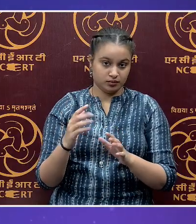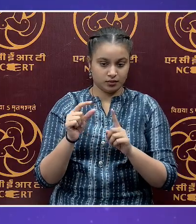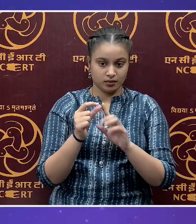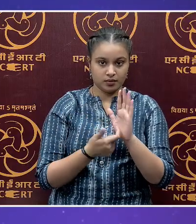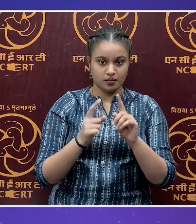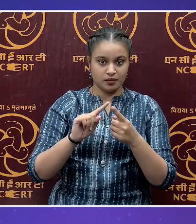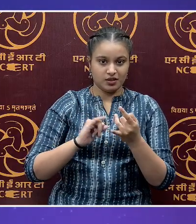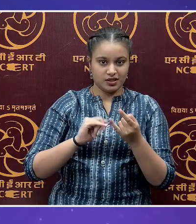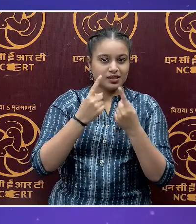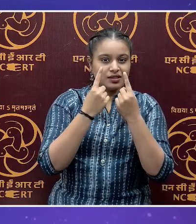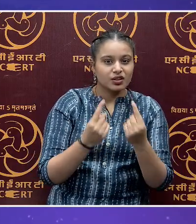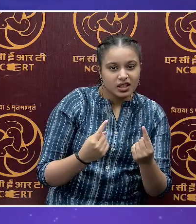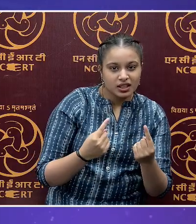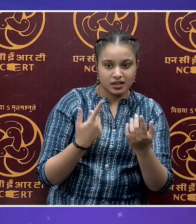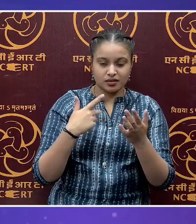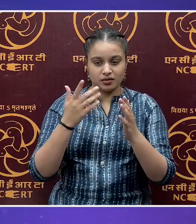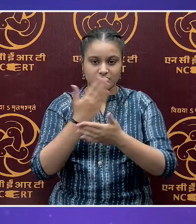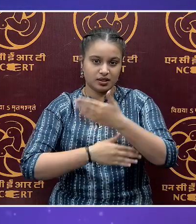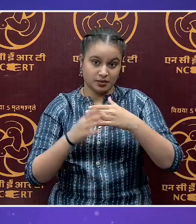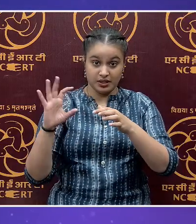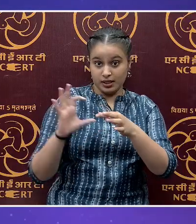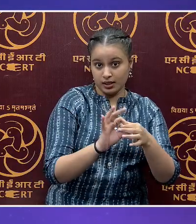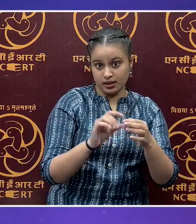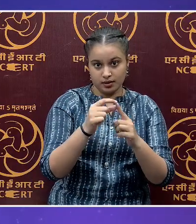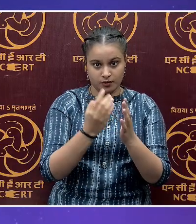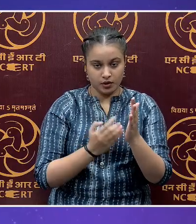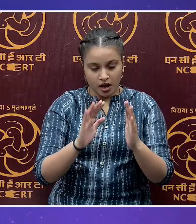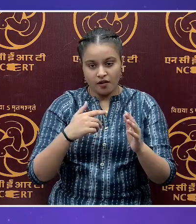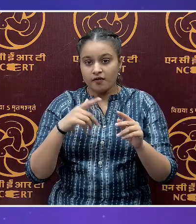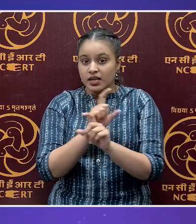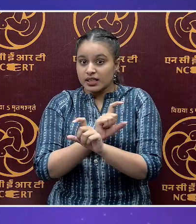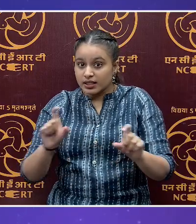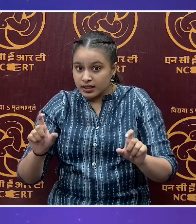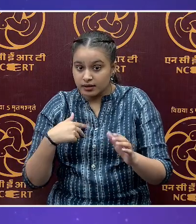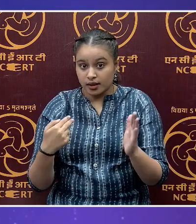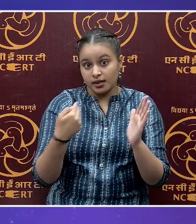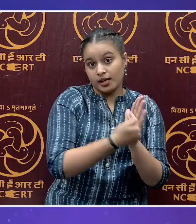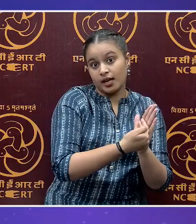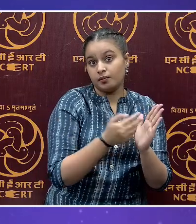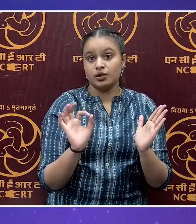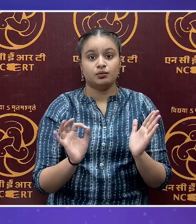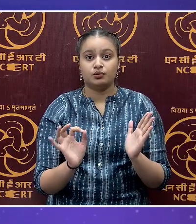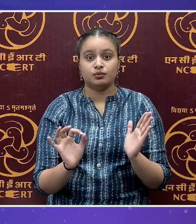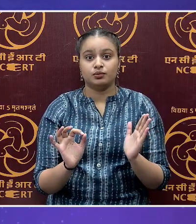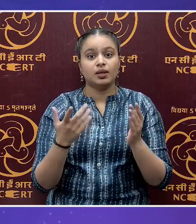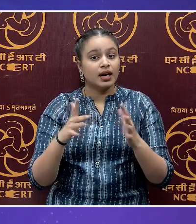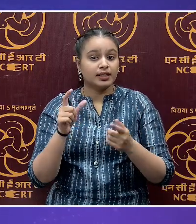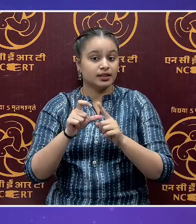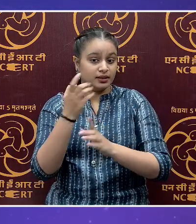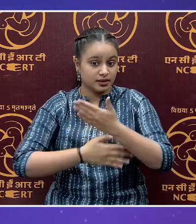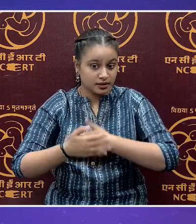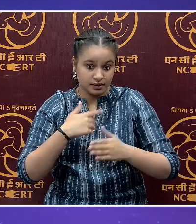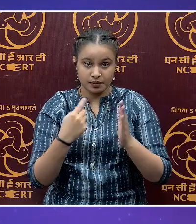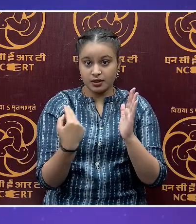screening checklist, for disability. But we want to make it clear that we are not labeling anybody here. It's done just for the